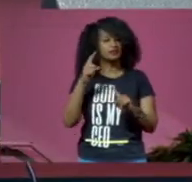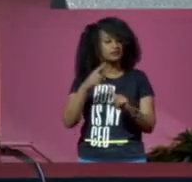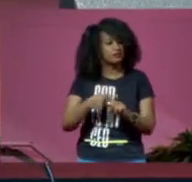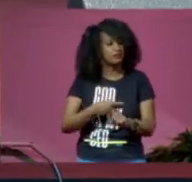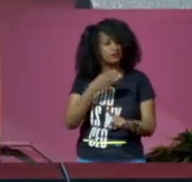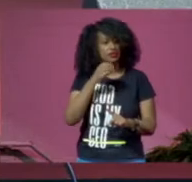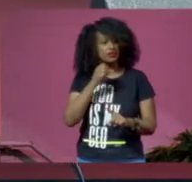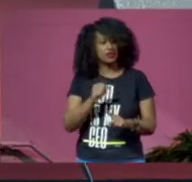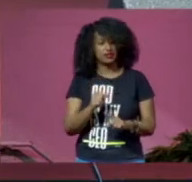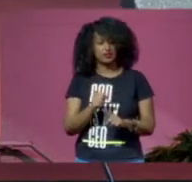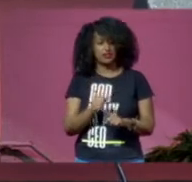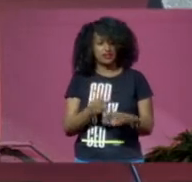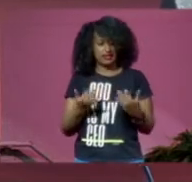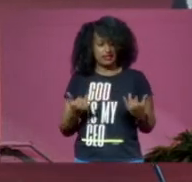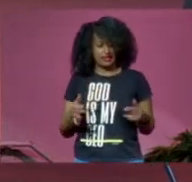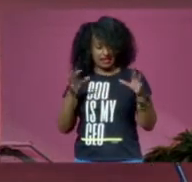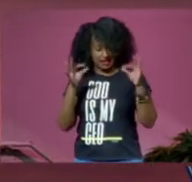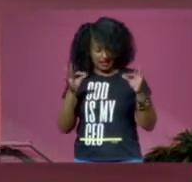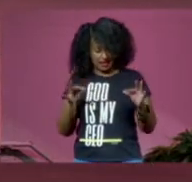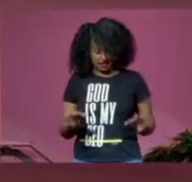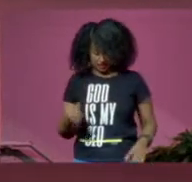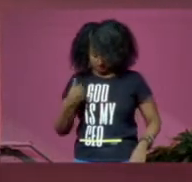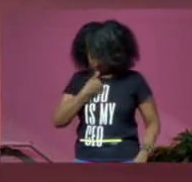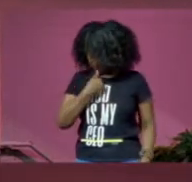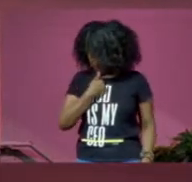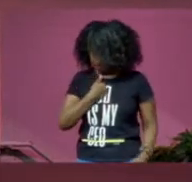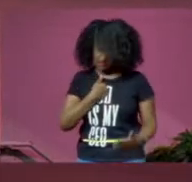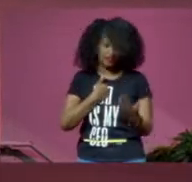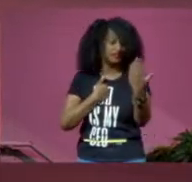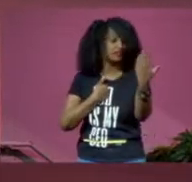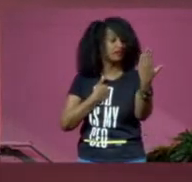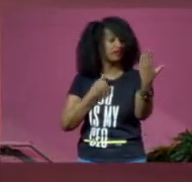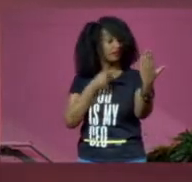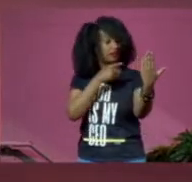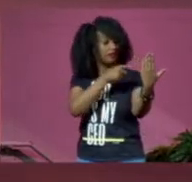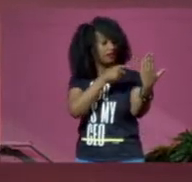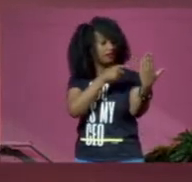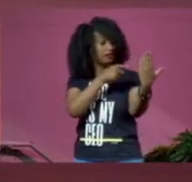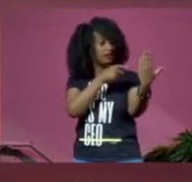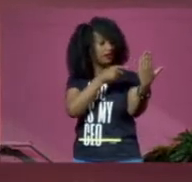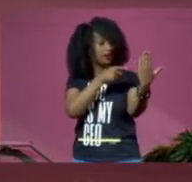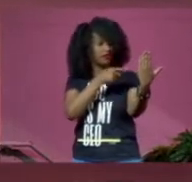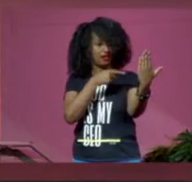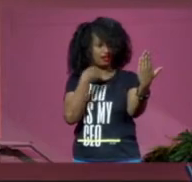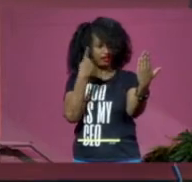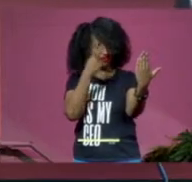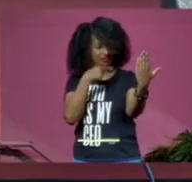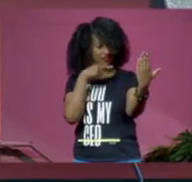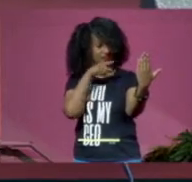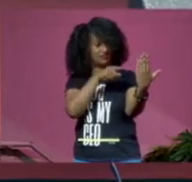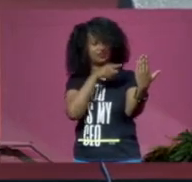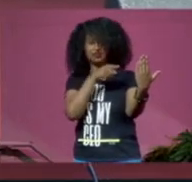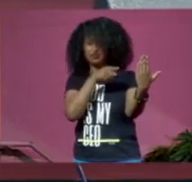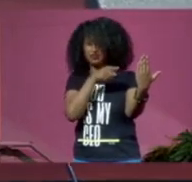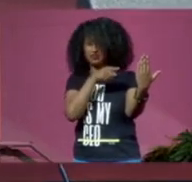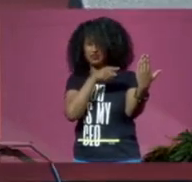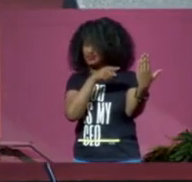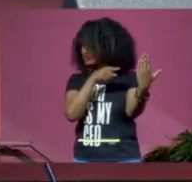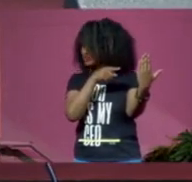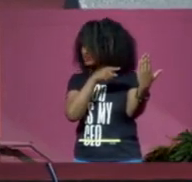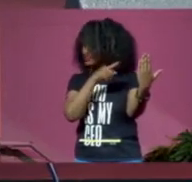to discover themselves in the mirror. It's what Freud called an initial narcissism. They begin